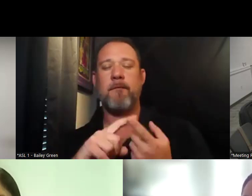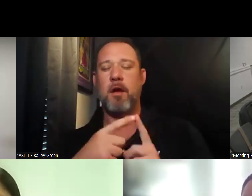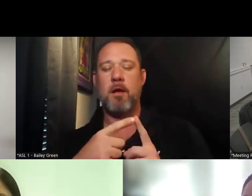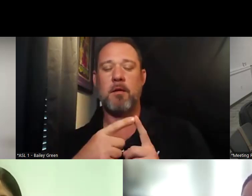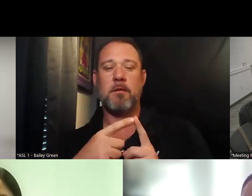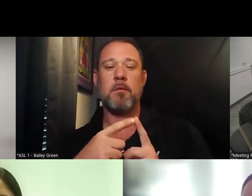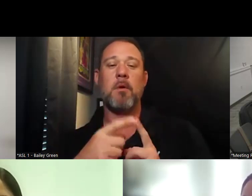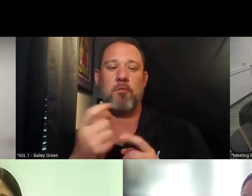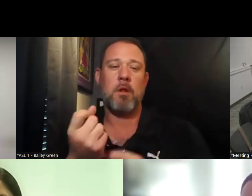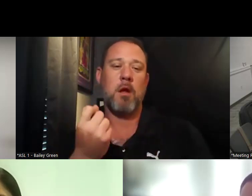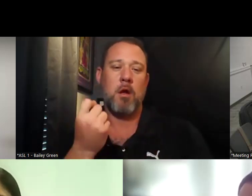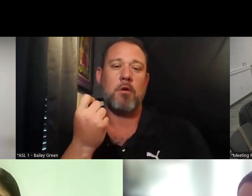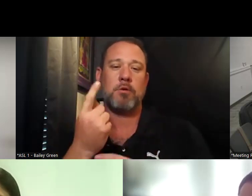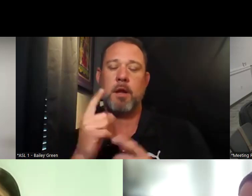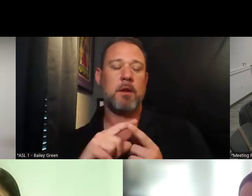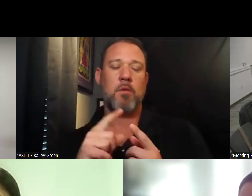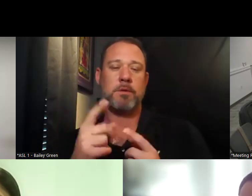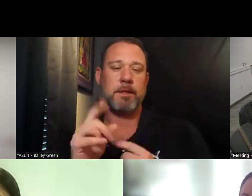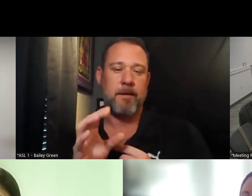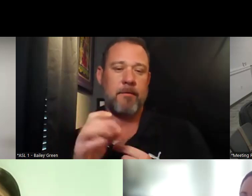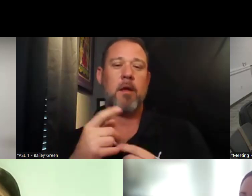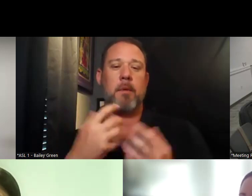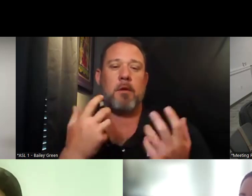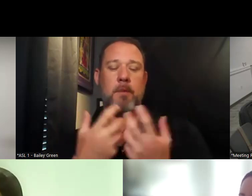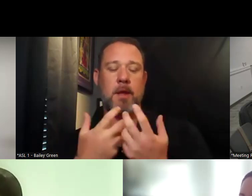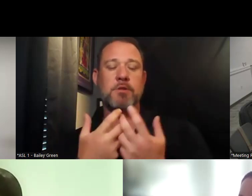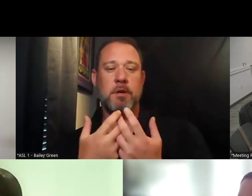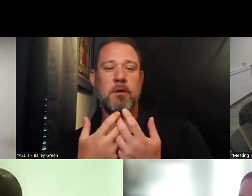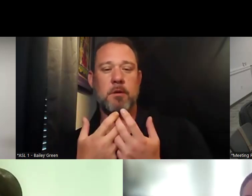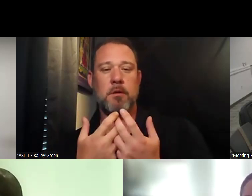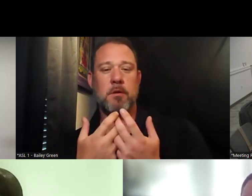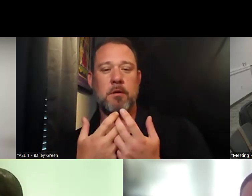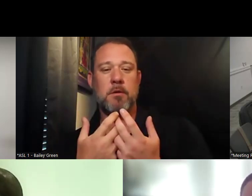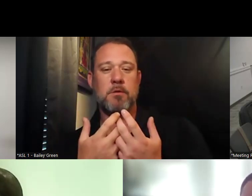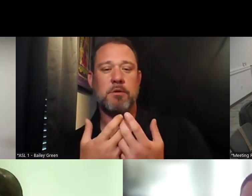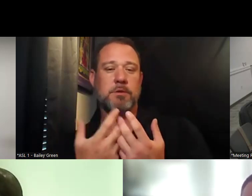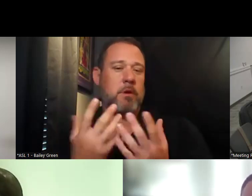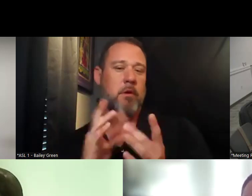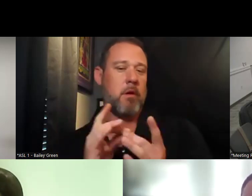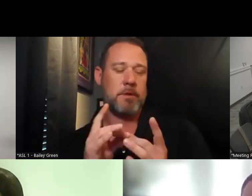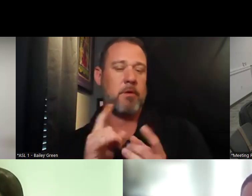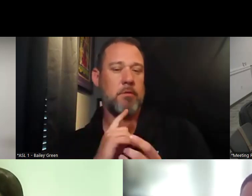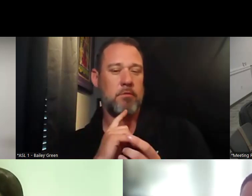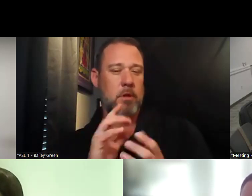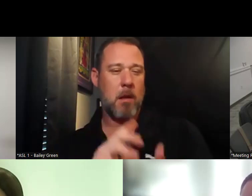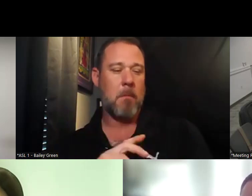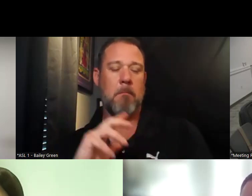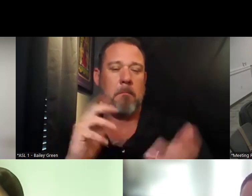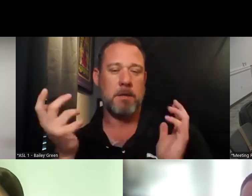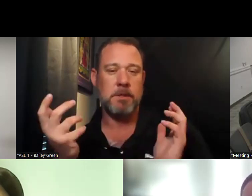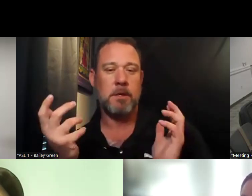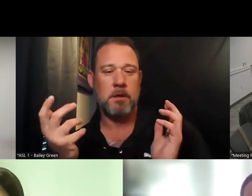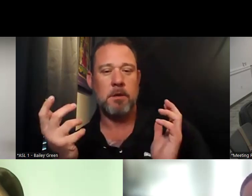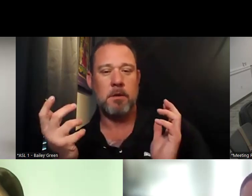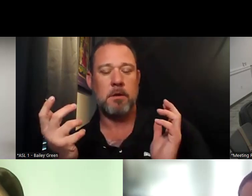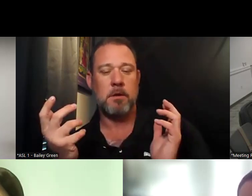but really understanding what is the deficit and better matching. So again, just a commentary on like really how messy this is and how